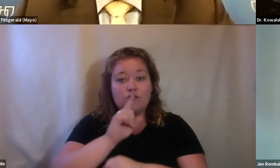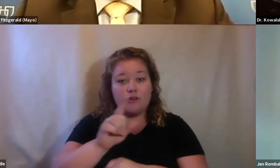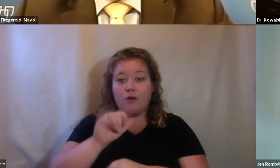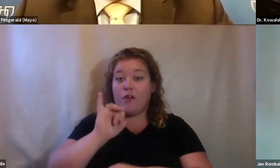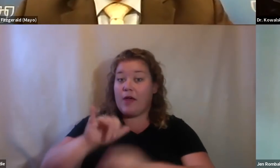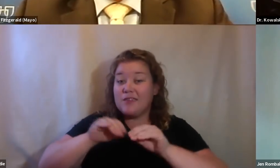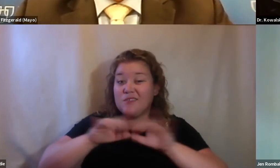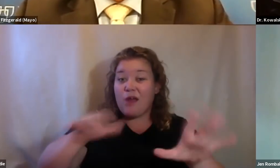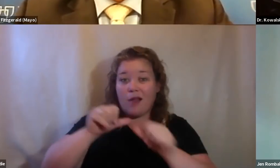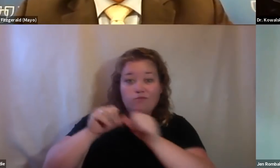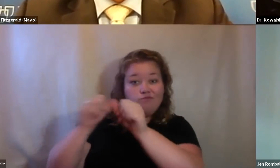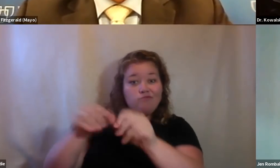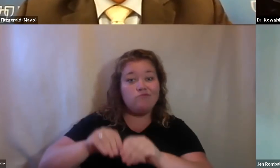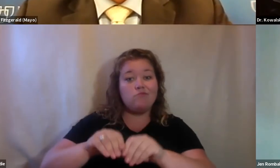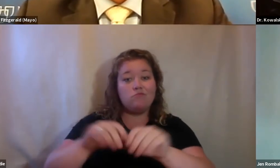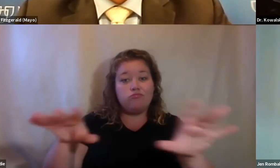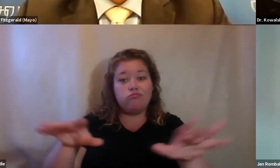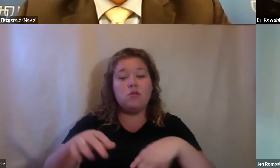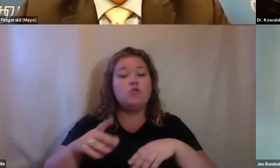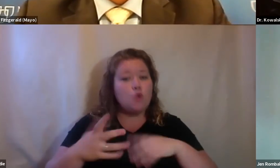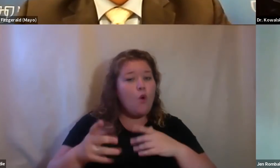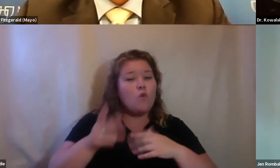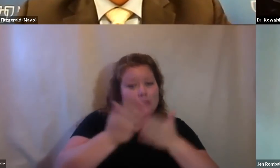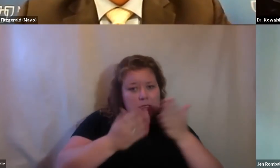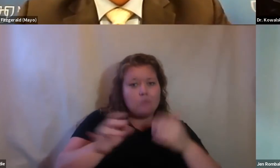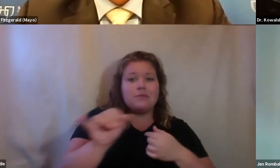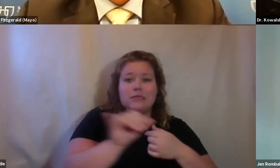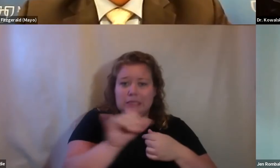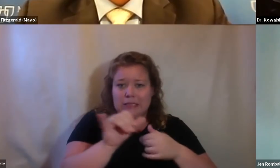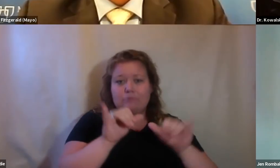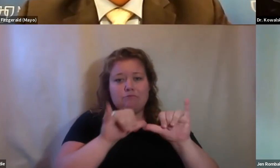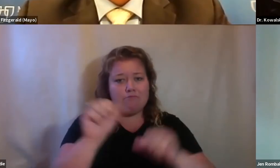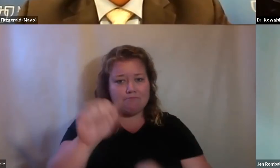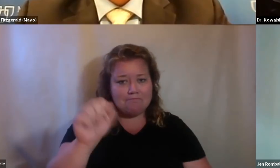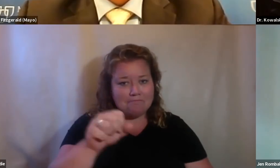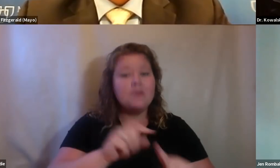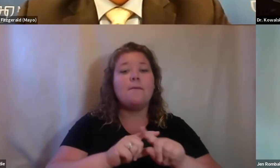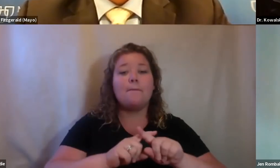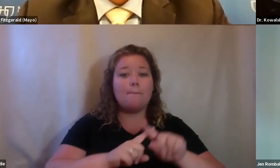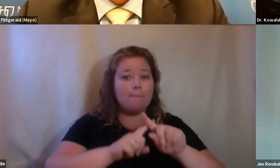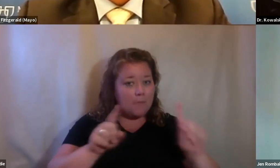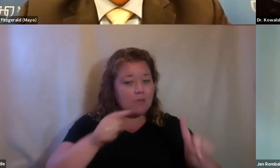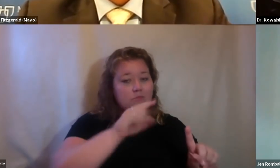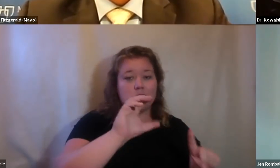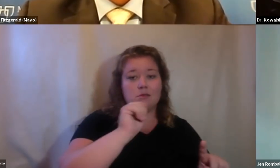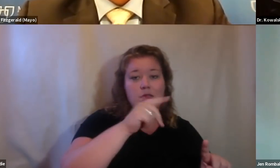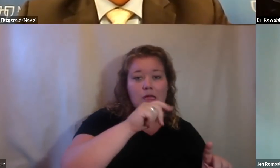way to look at some similar metrics. And again, the Compass had a mechanism to pull all